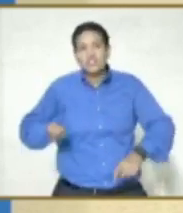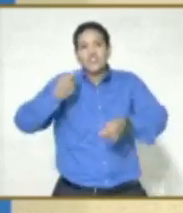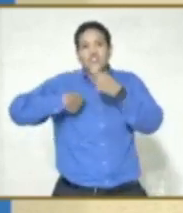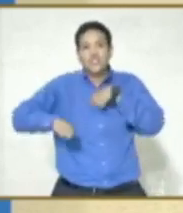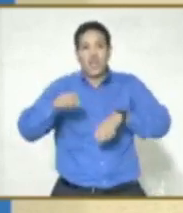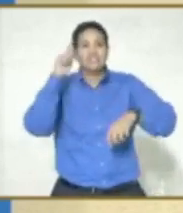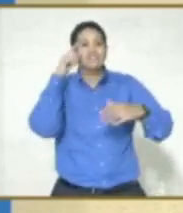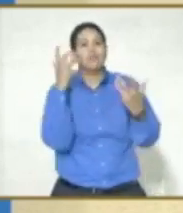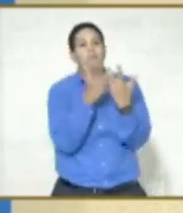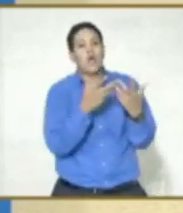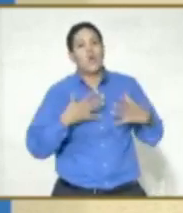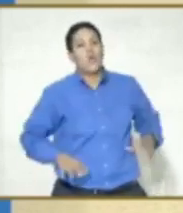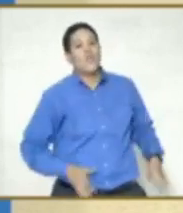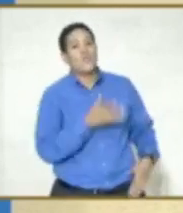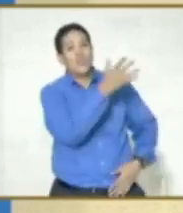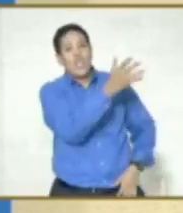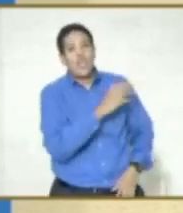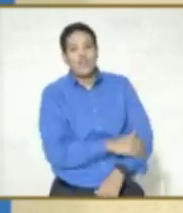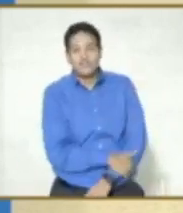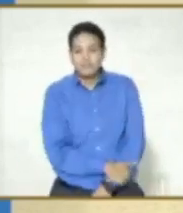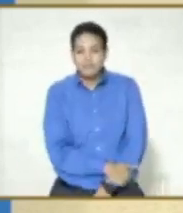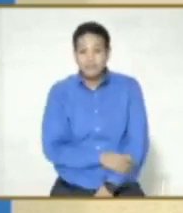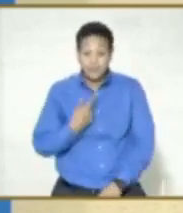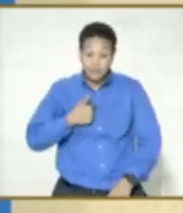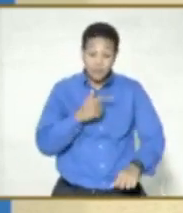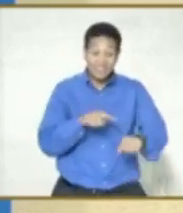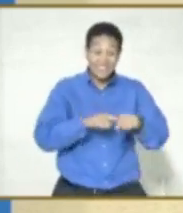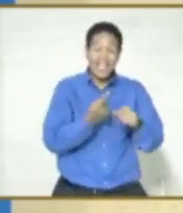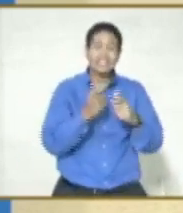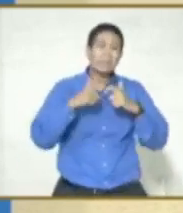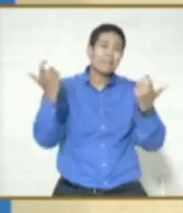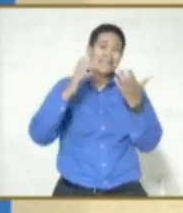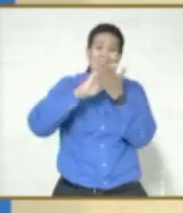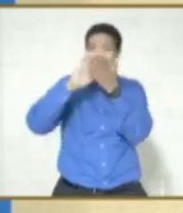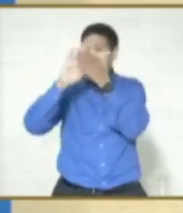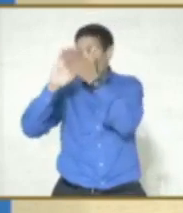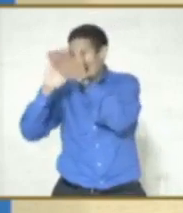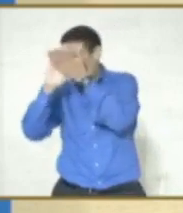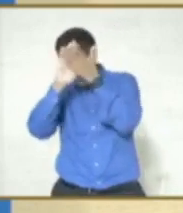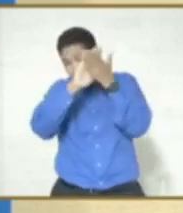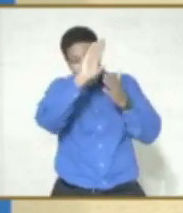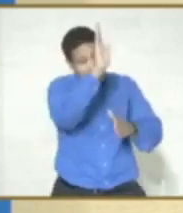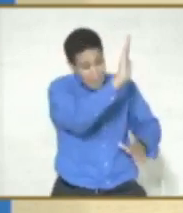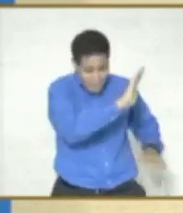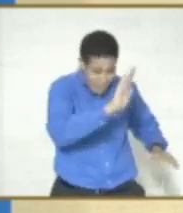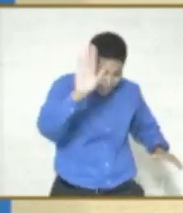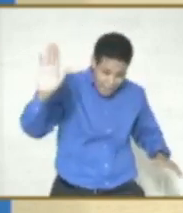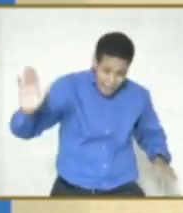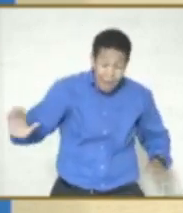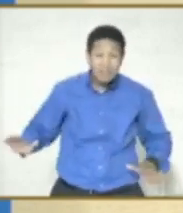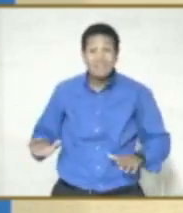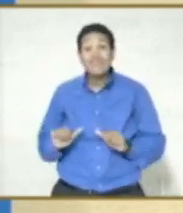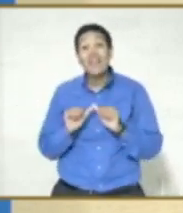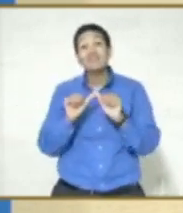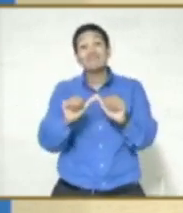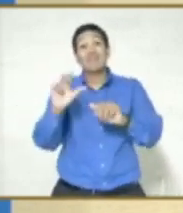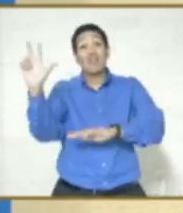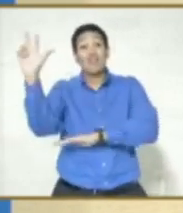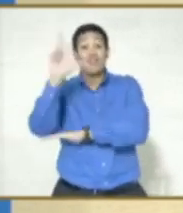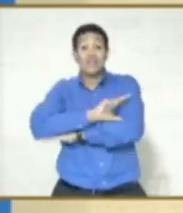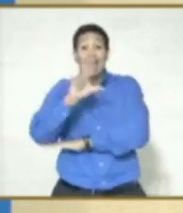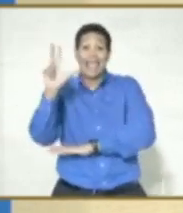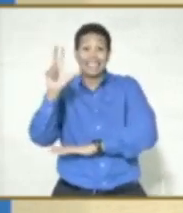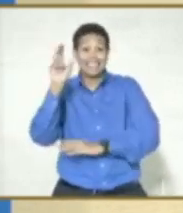infirmaries. We commenced a mass cleaning and sanitization program that lasted 3 days of all